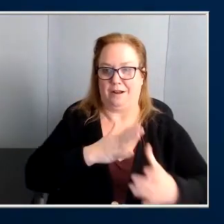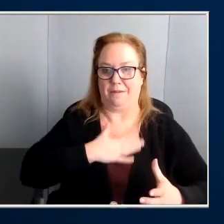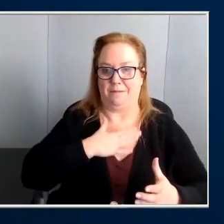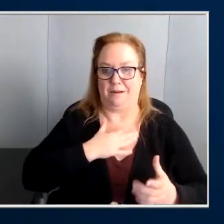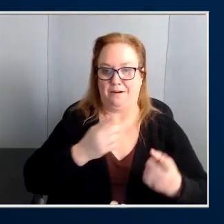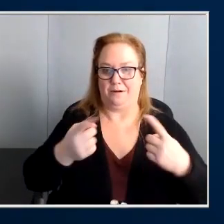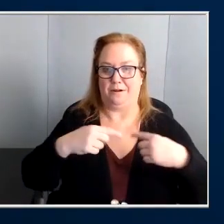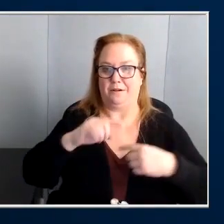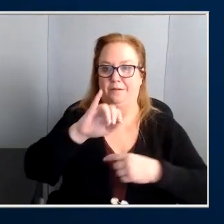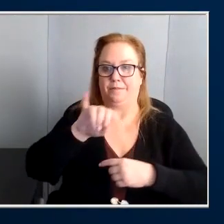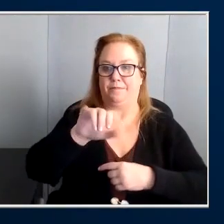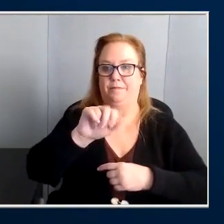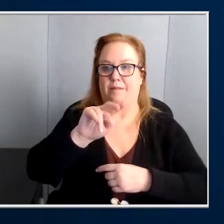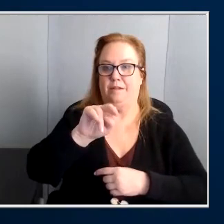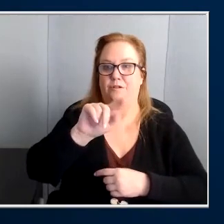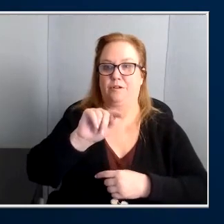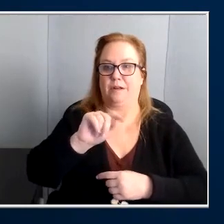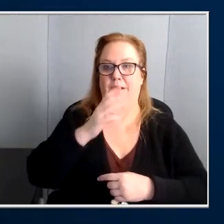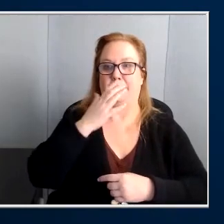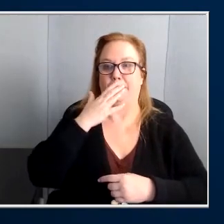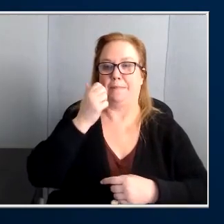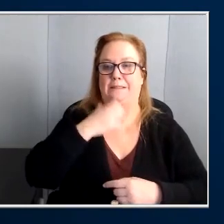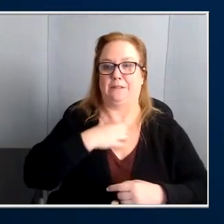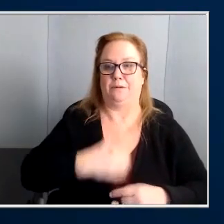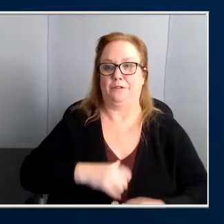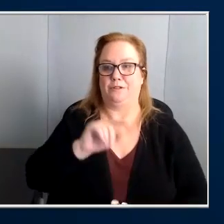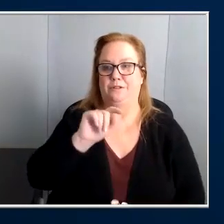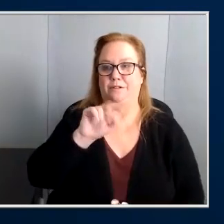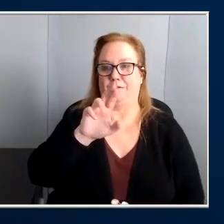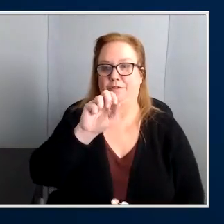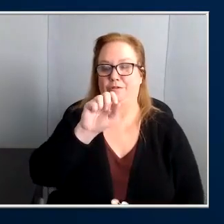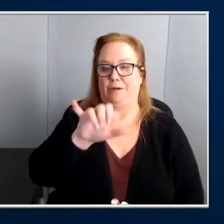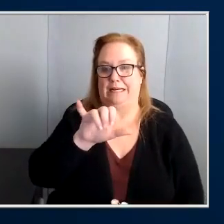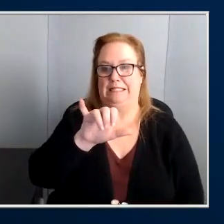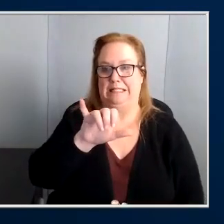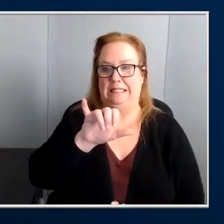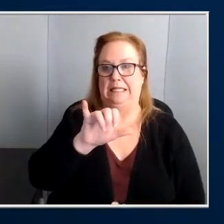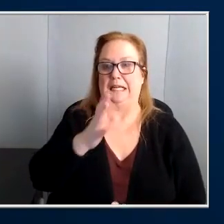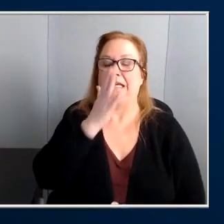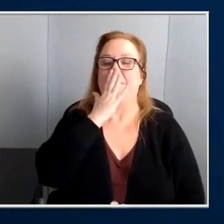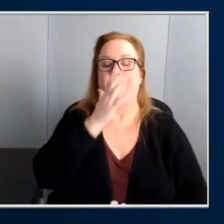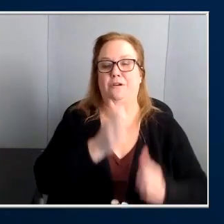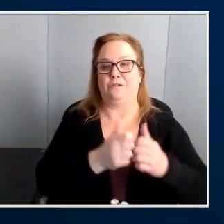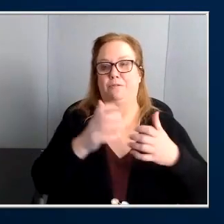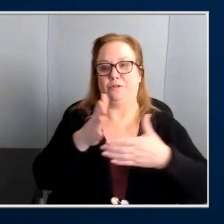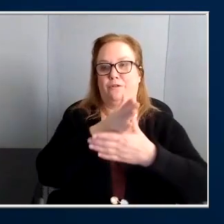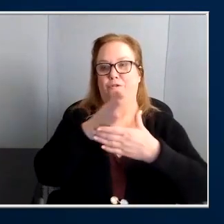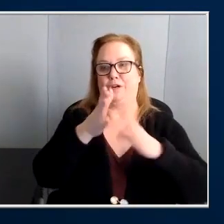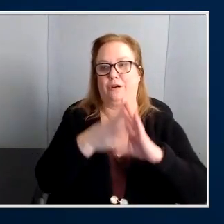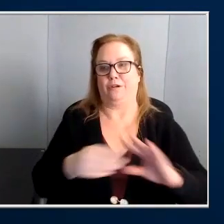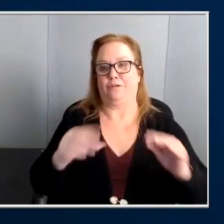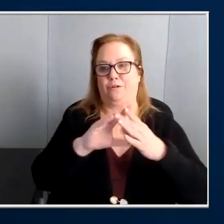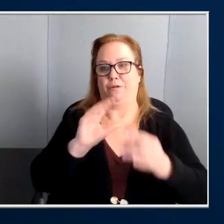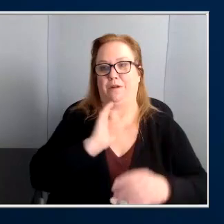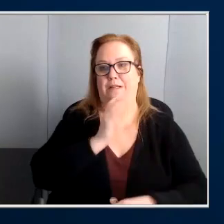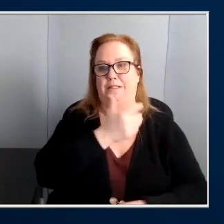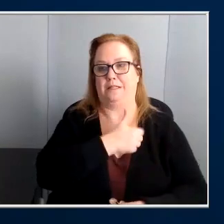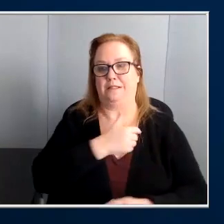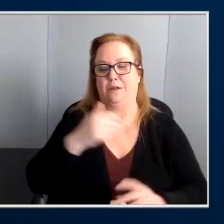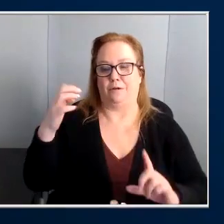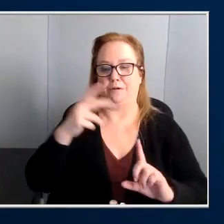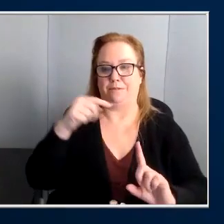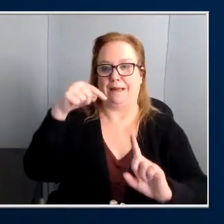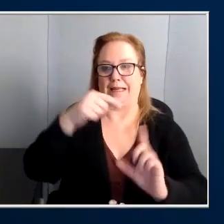And Janet, by the way, said best wishes for Tracy. Thank you so much for sharing your story with us. So it just goes back to,